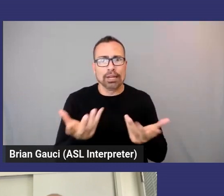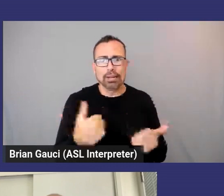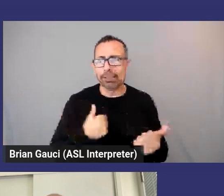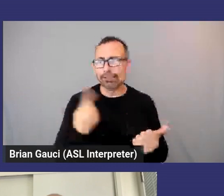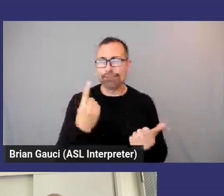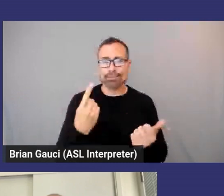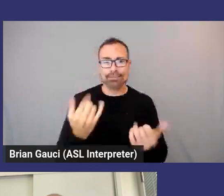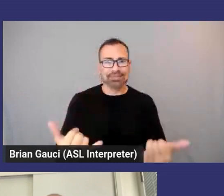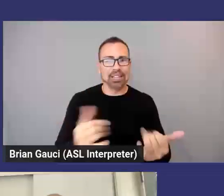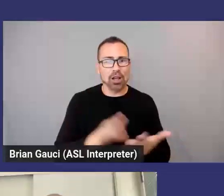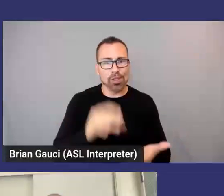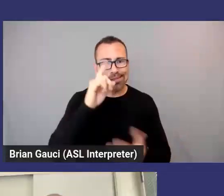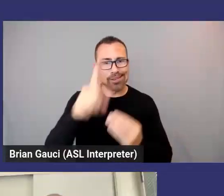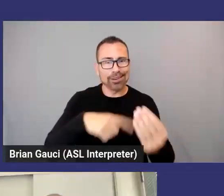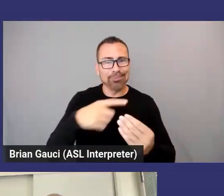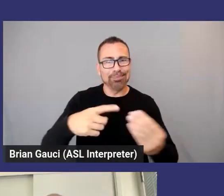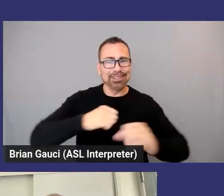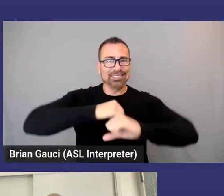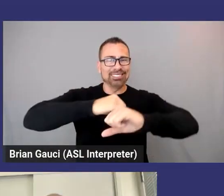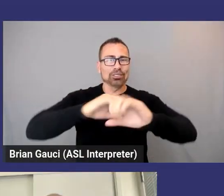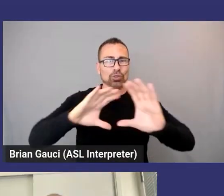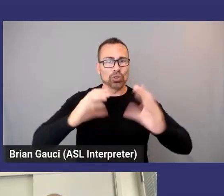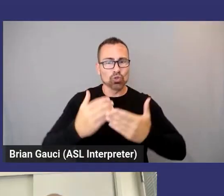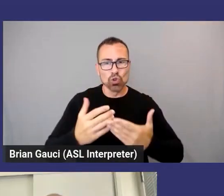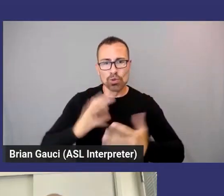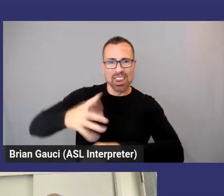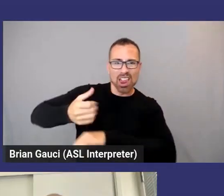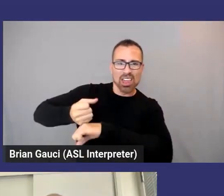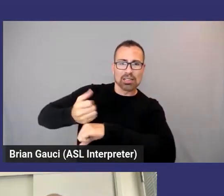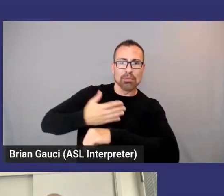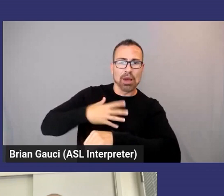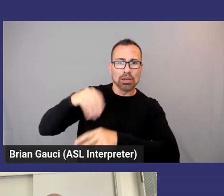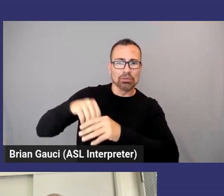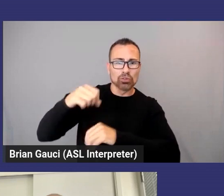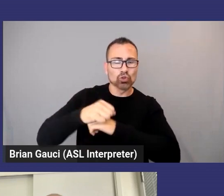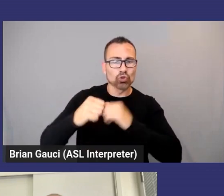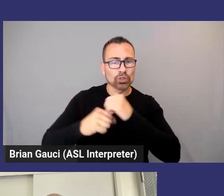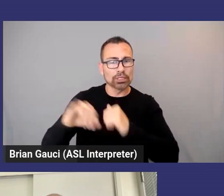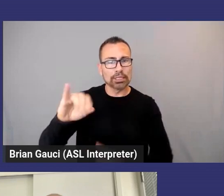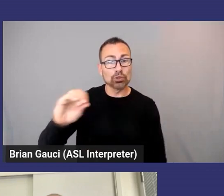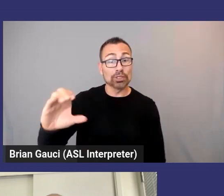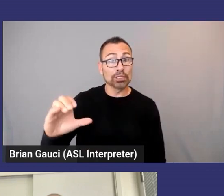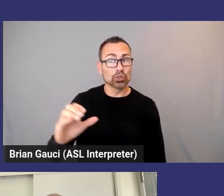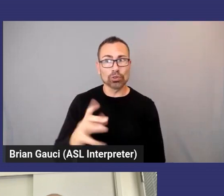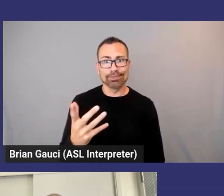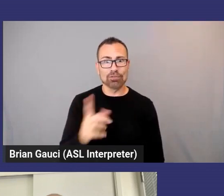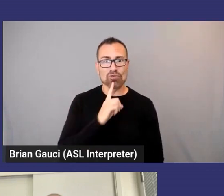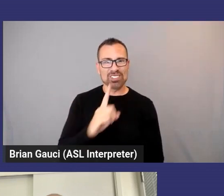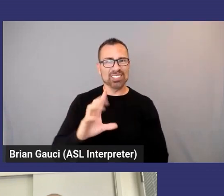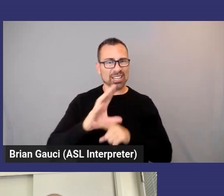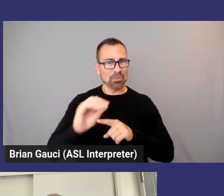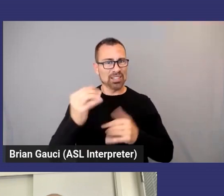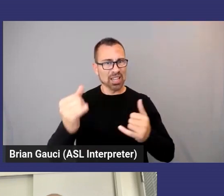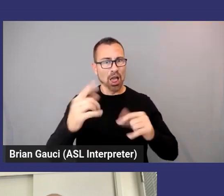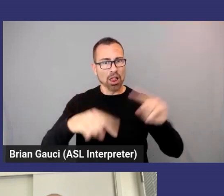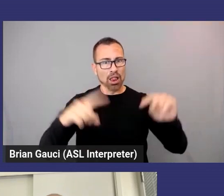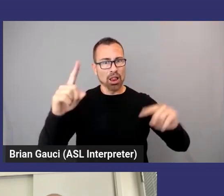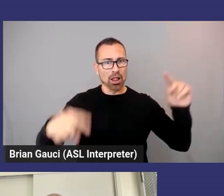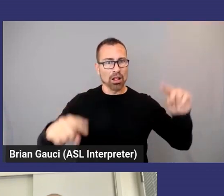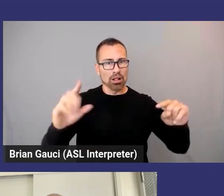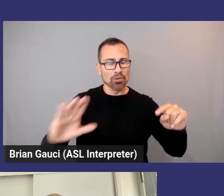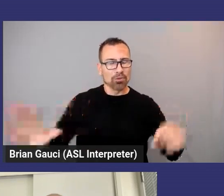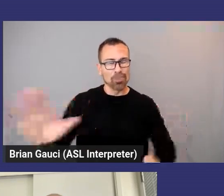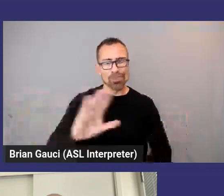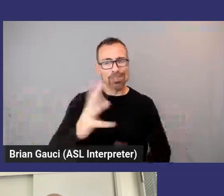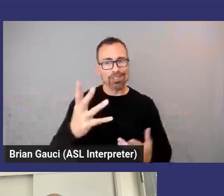I'm learning how to put security groups to lock down my infrastructure." So companies are kind of all over the place, right, with where they are today. And I